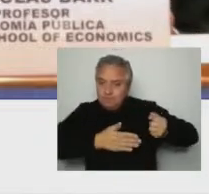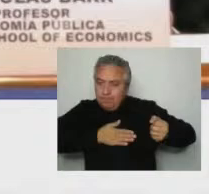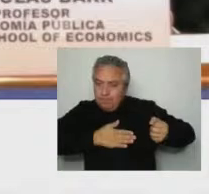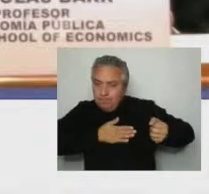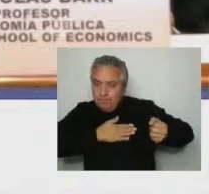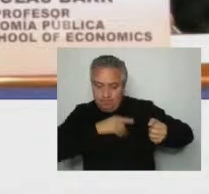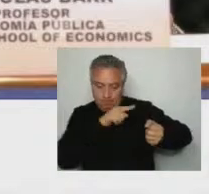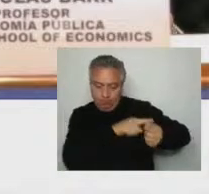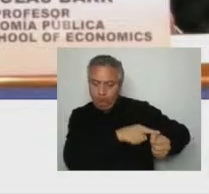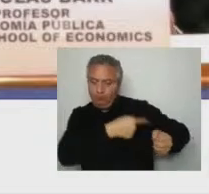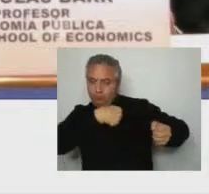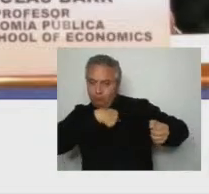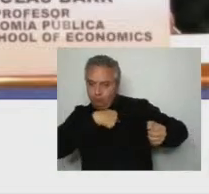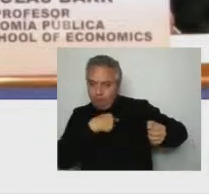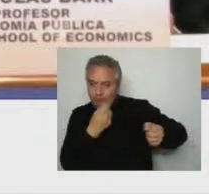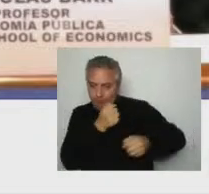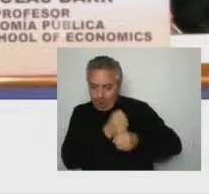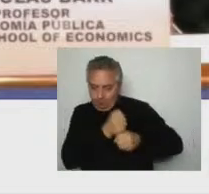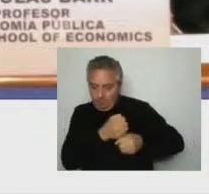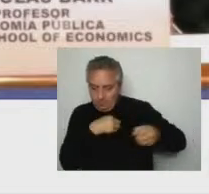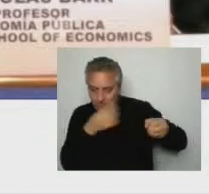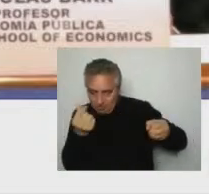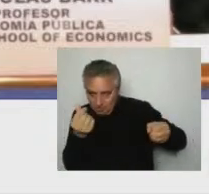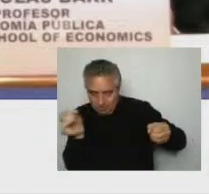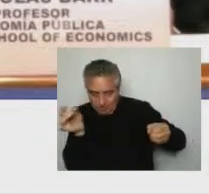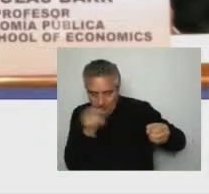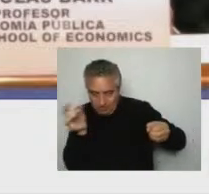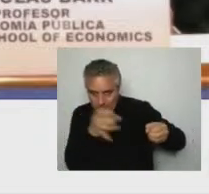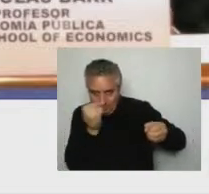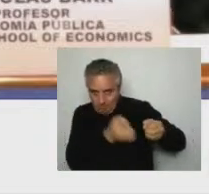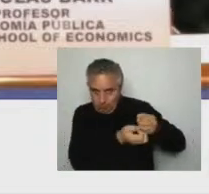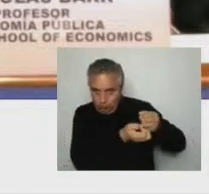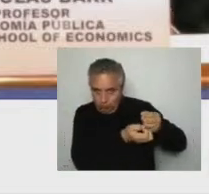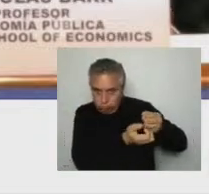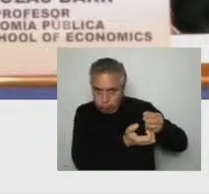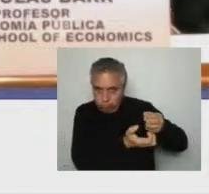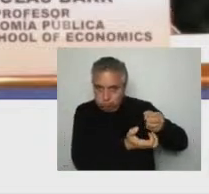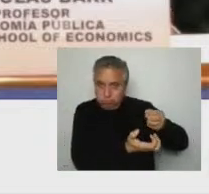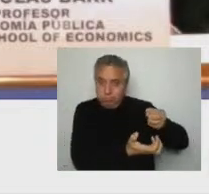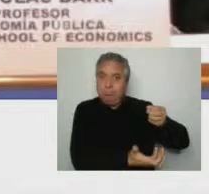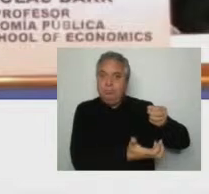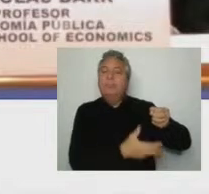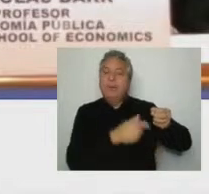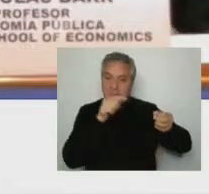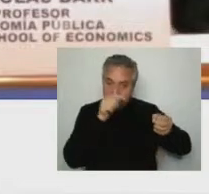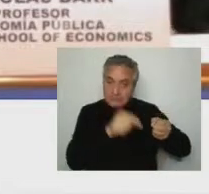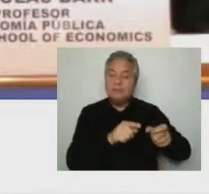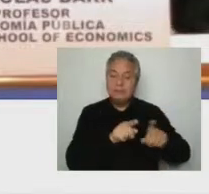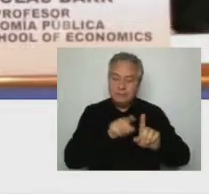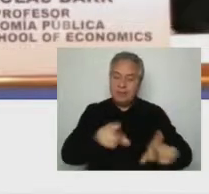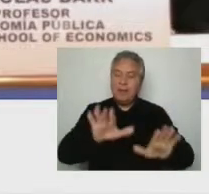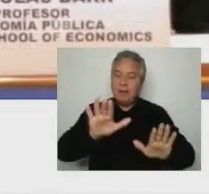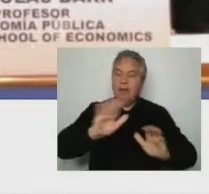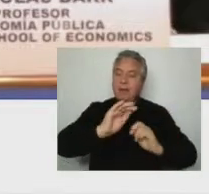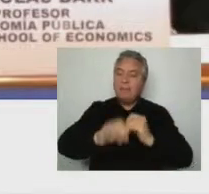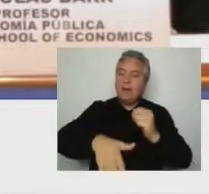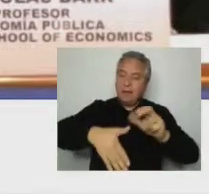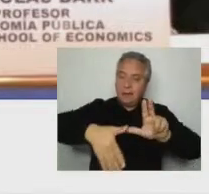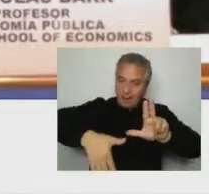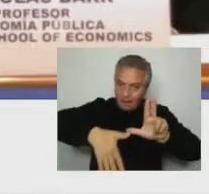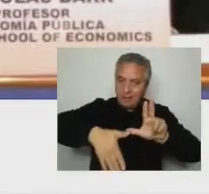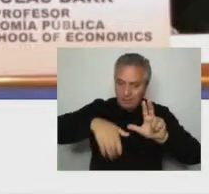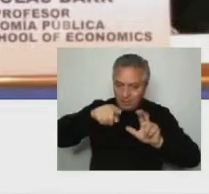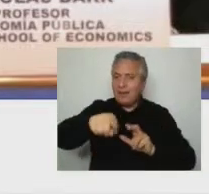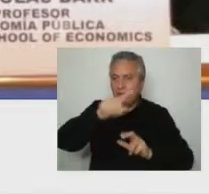to promote saving, but because they figured prominently in Latin America, including discussions in the Marcel Commission and